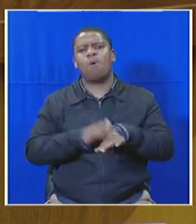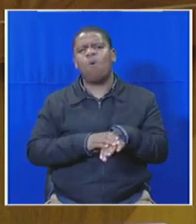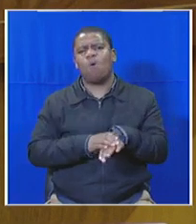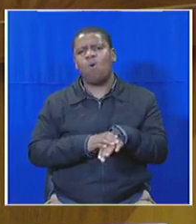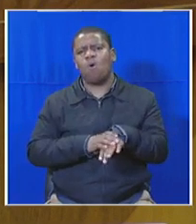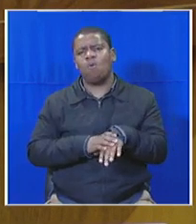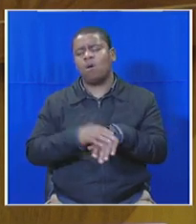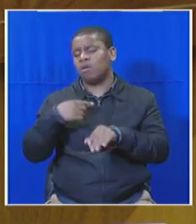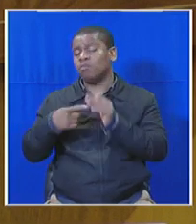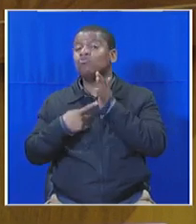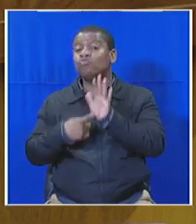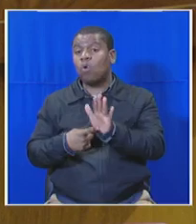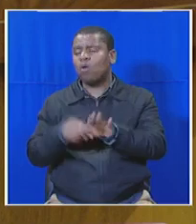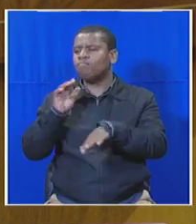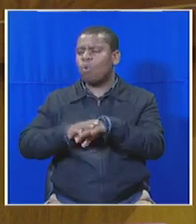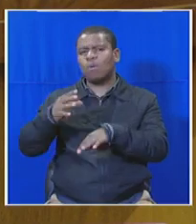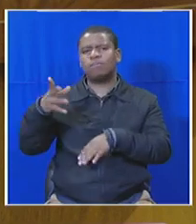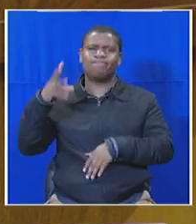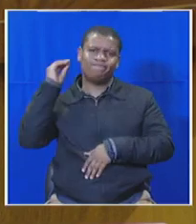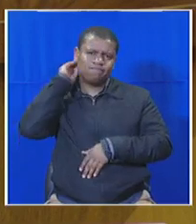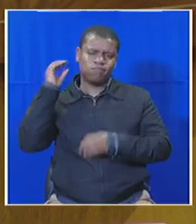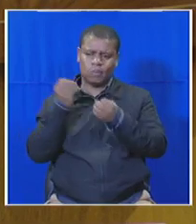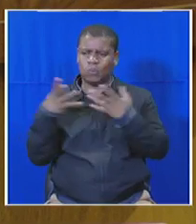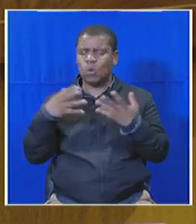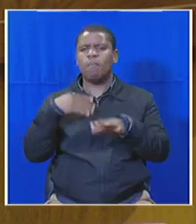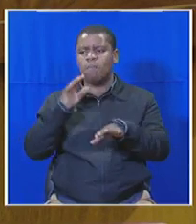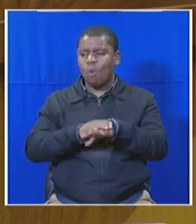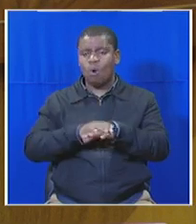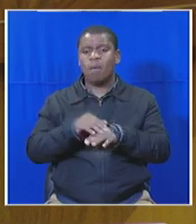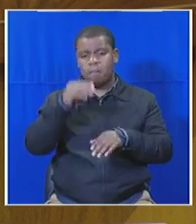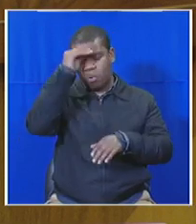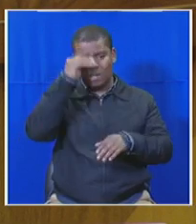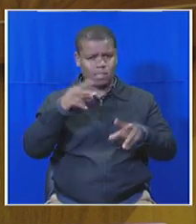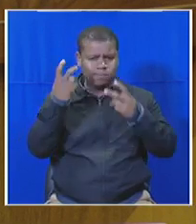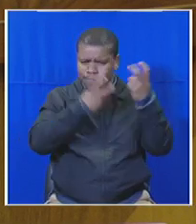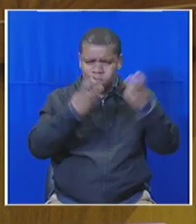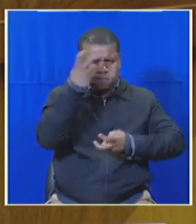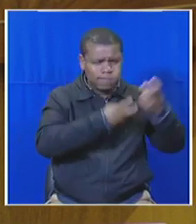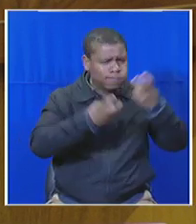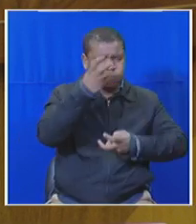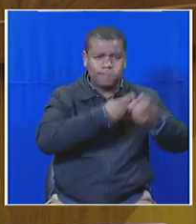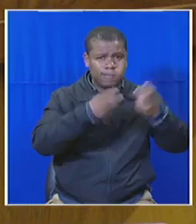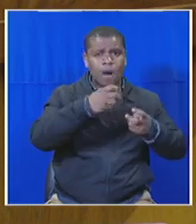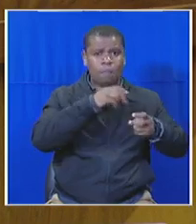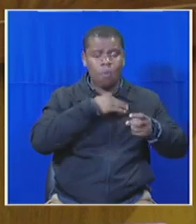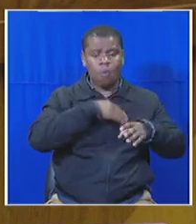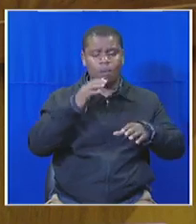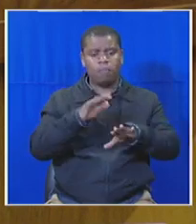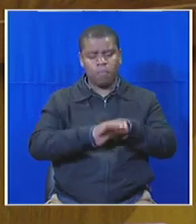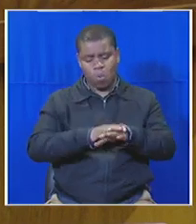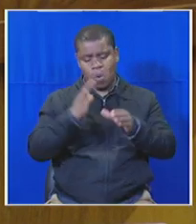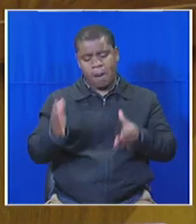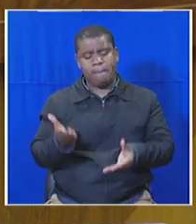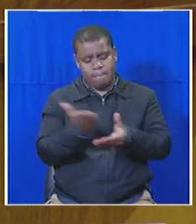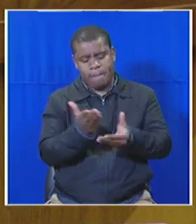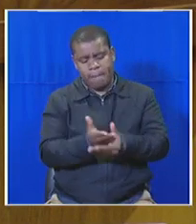were specifically targeted and almost hunted down, then callously shot with their police dockets and service pistols then